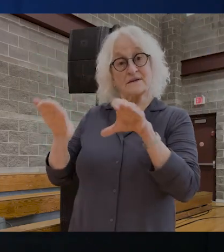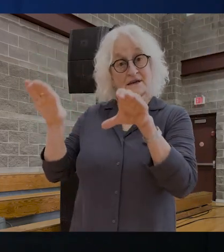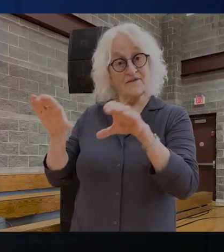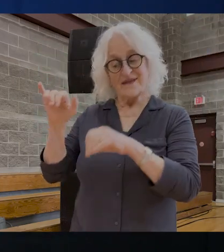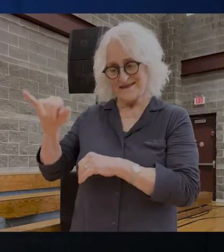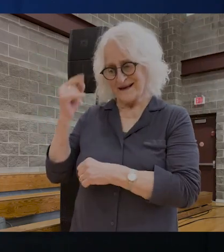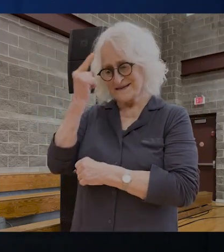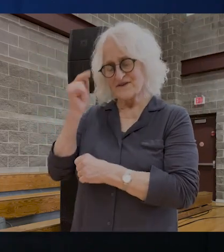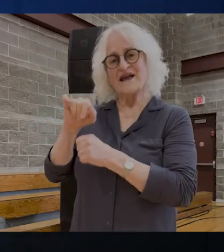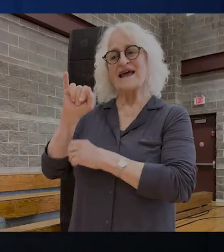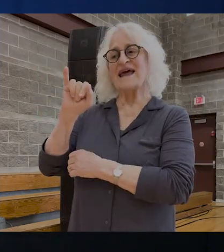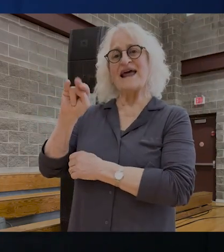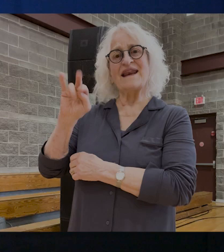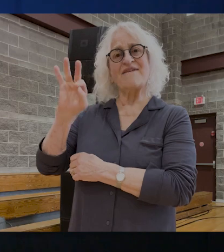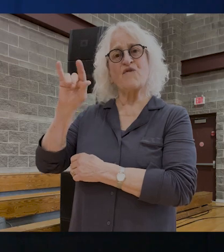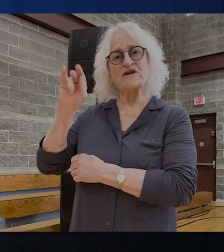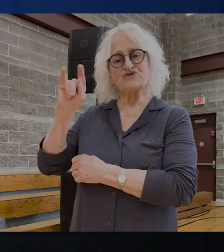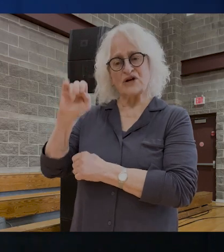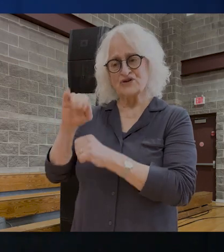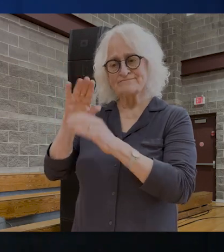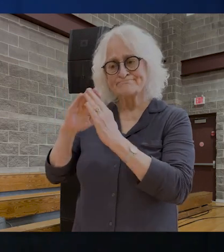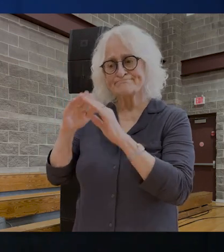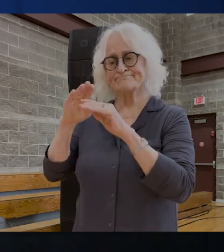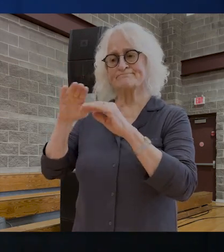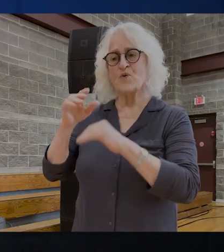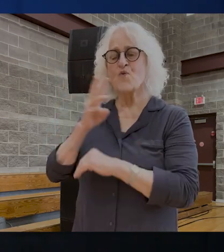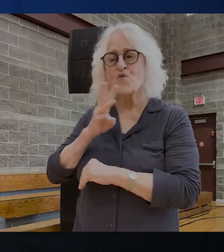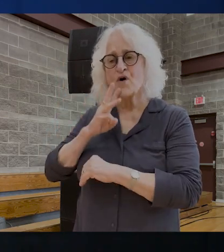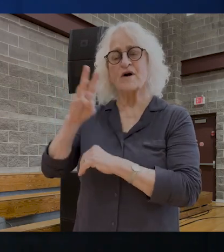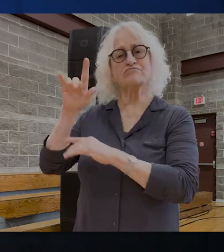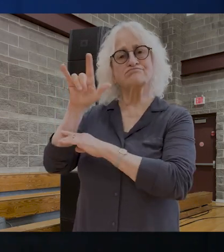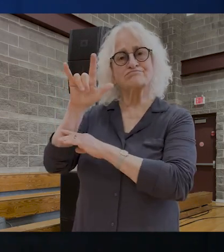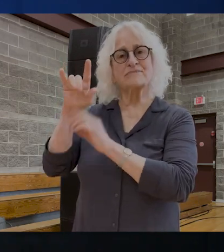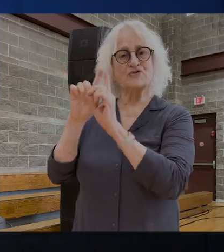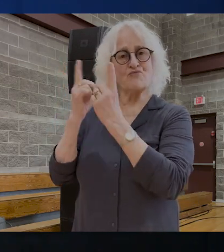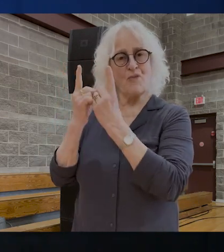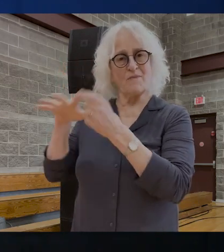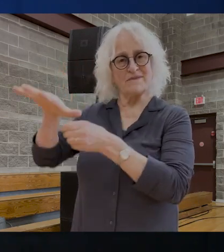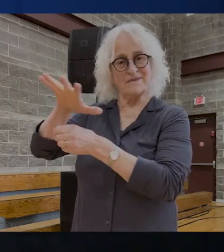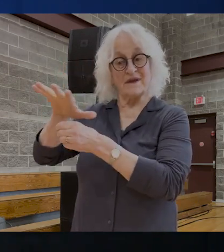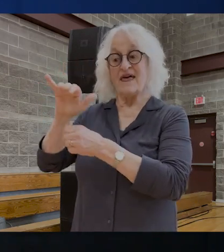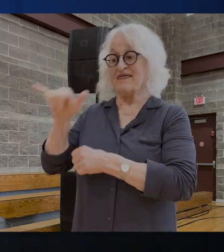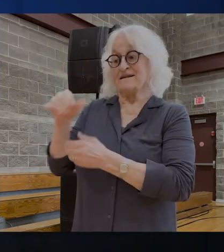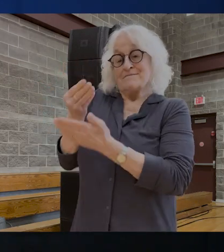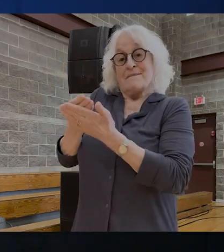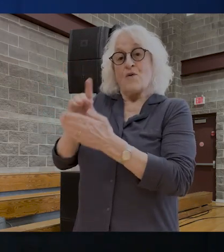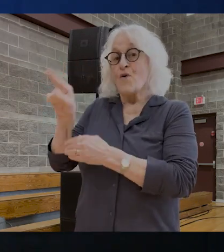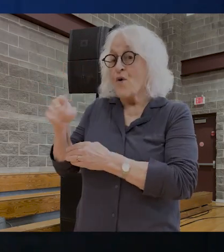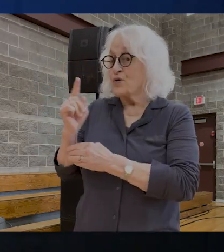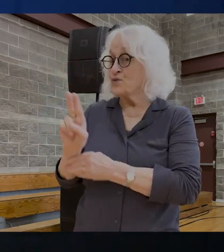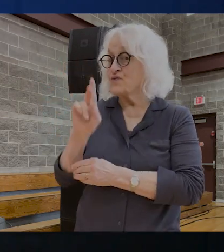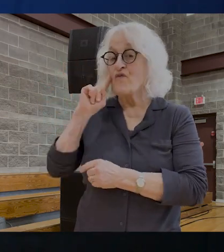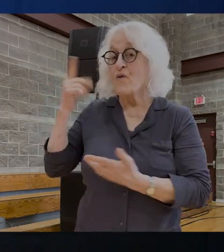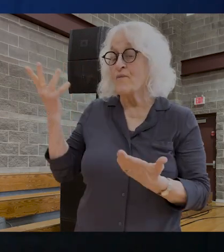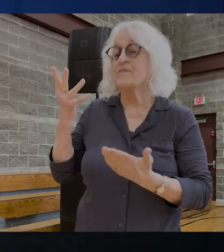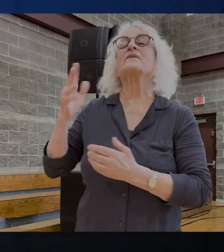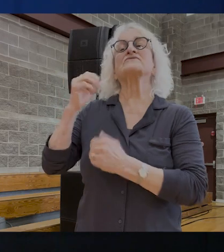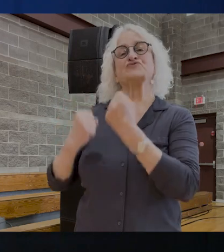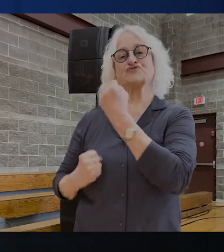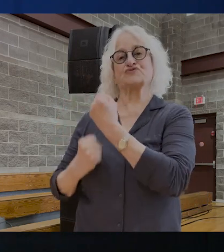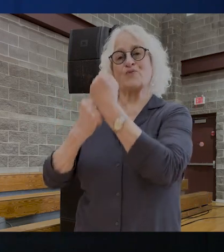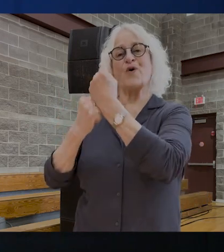that's considered infrastructure and accessibility. That's our water and aviation department. those funds can only be used to support